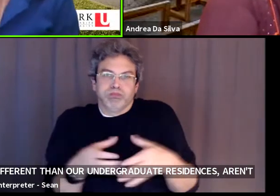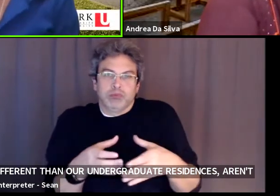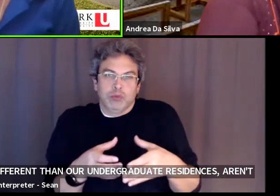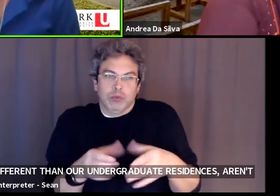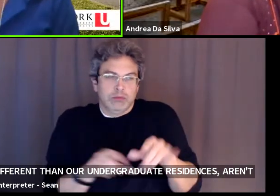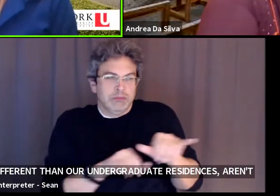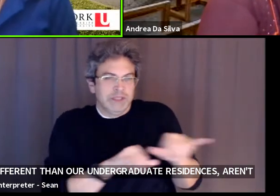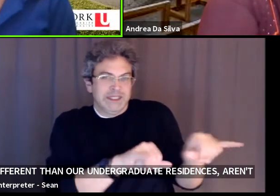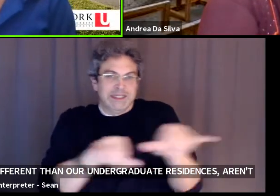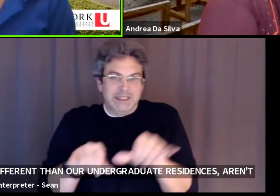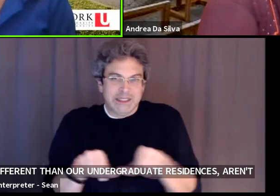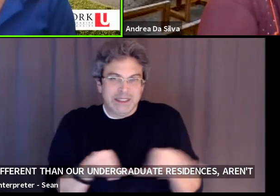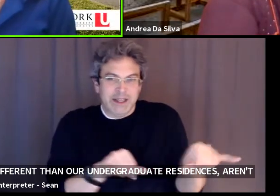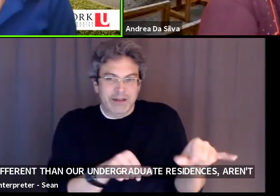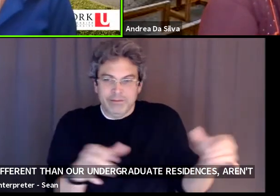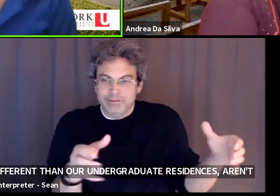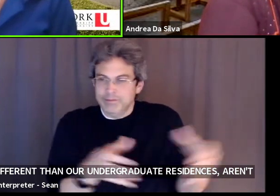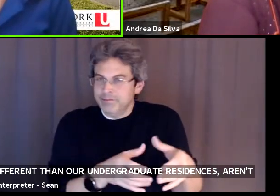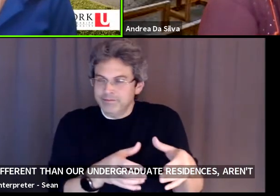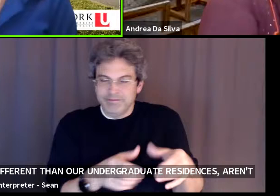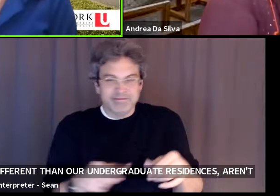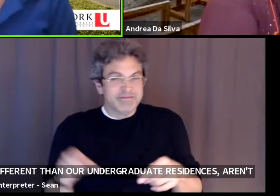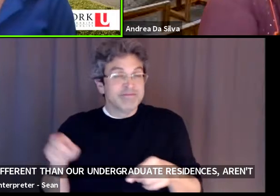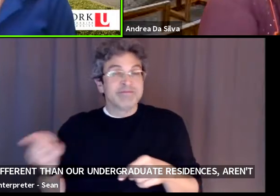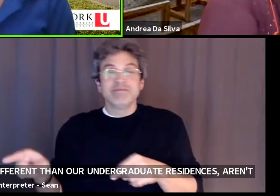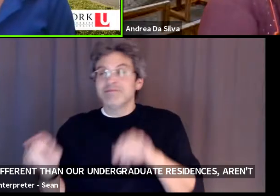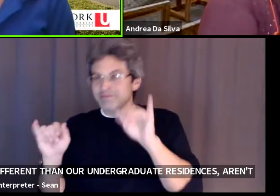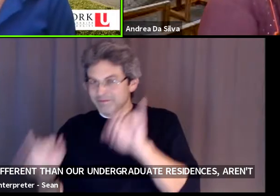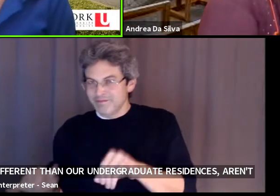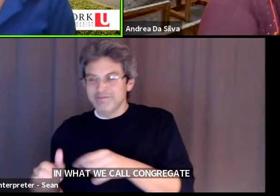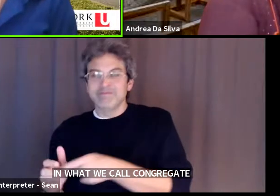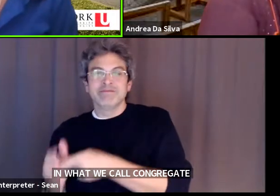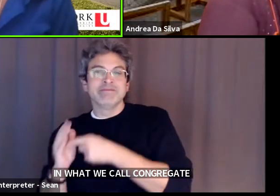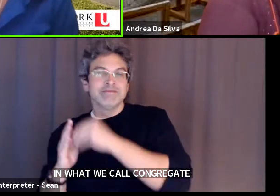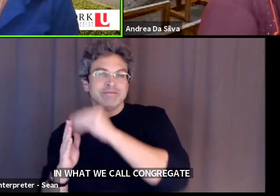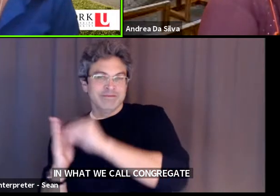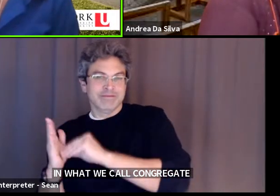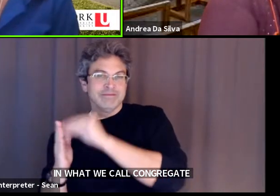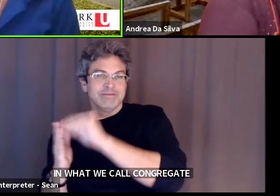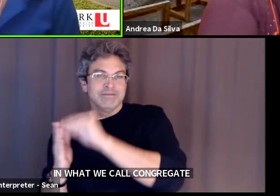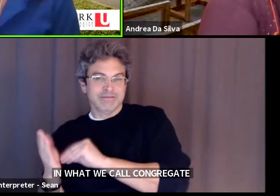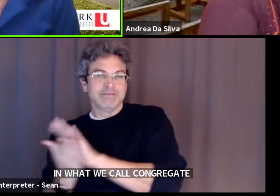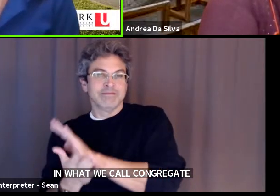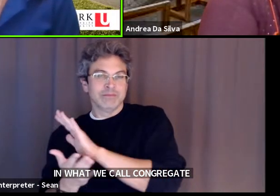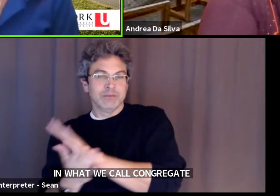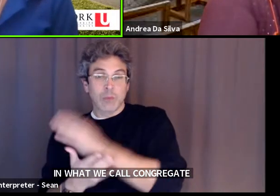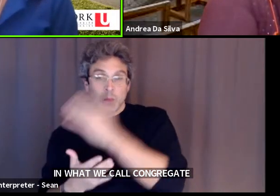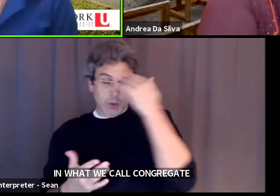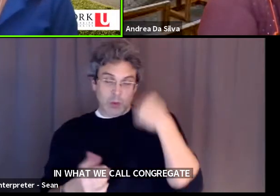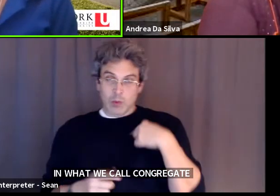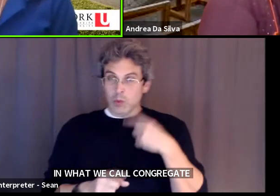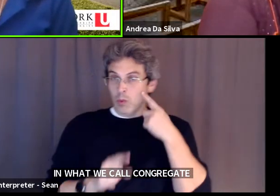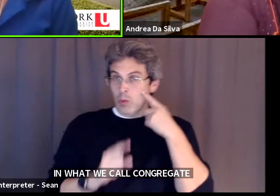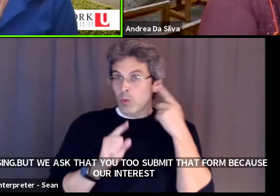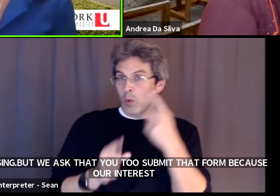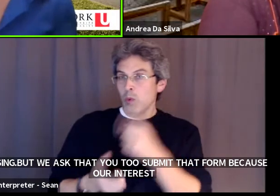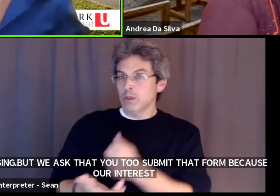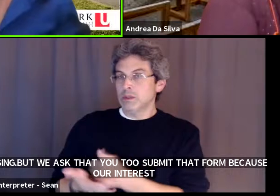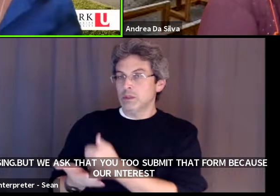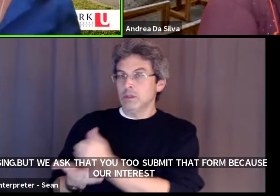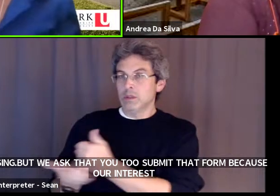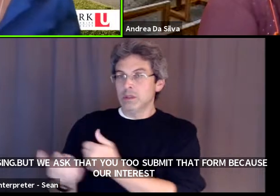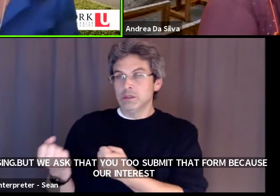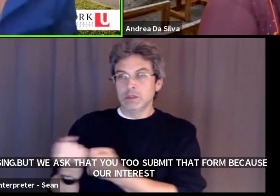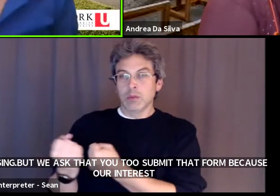too submit that form, again, because our interest is to support you. As soon as a student informs